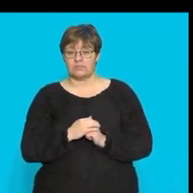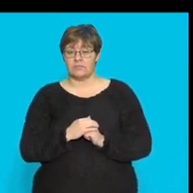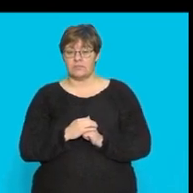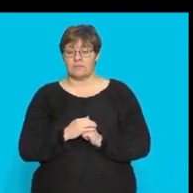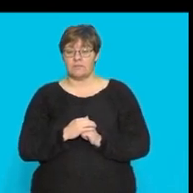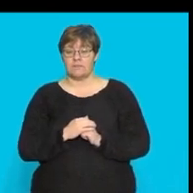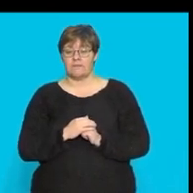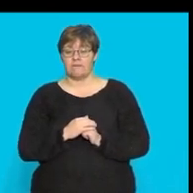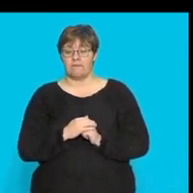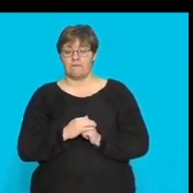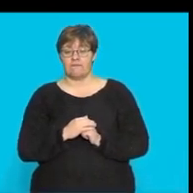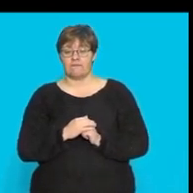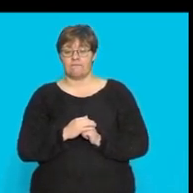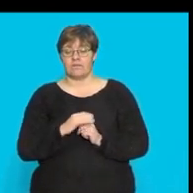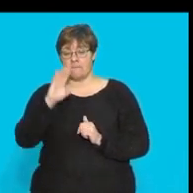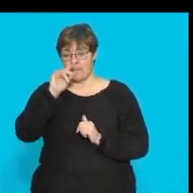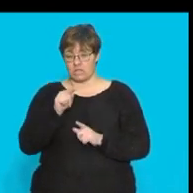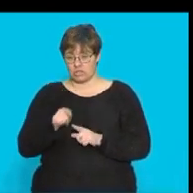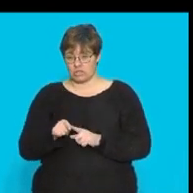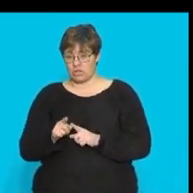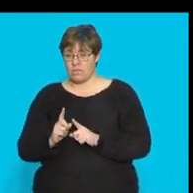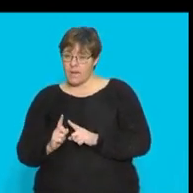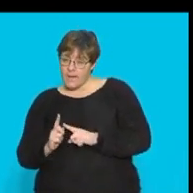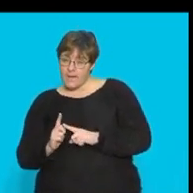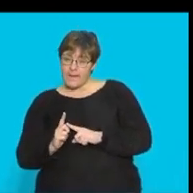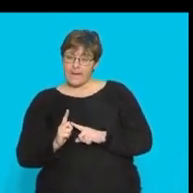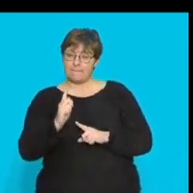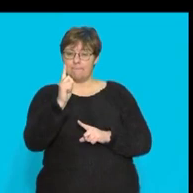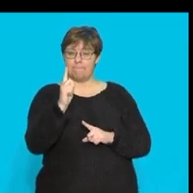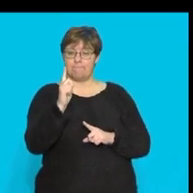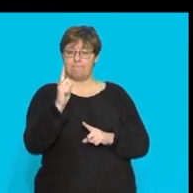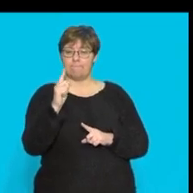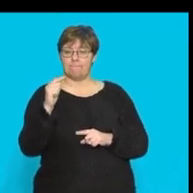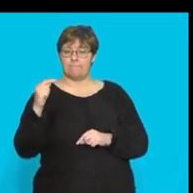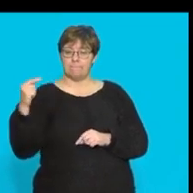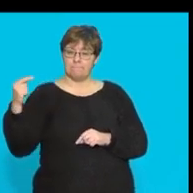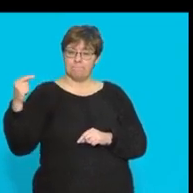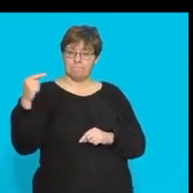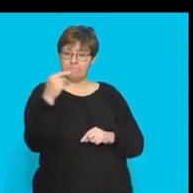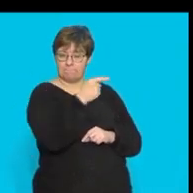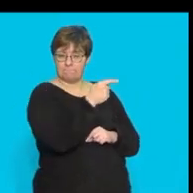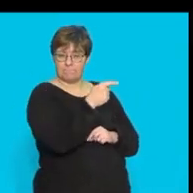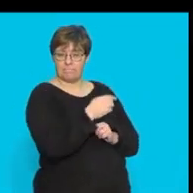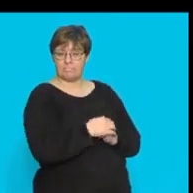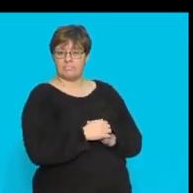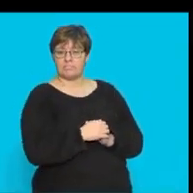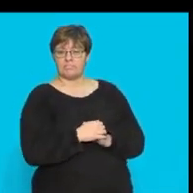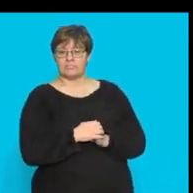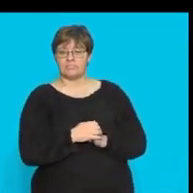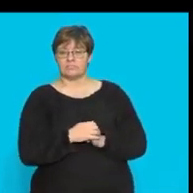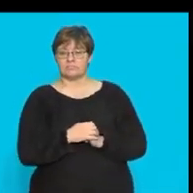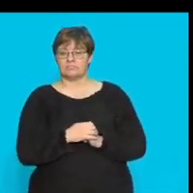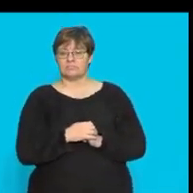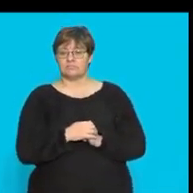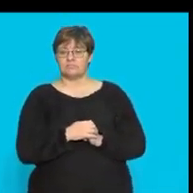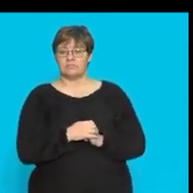go to March and we go up the one line, right? and then we go across to